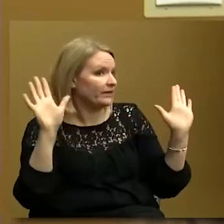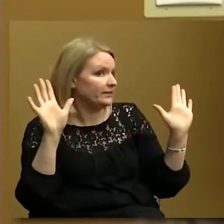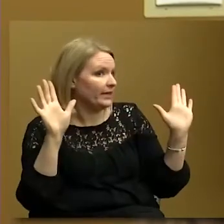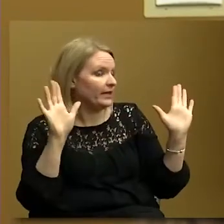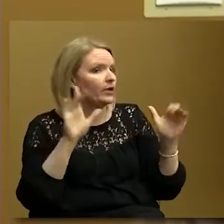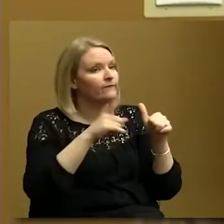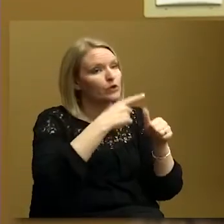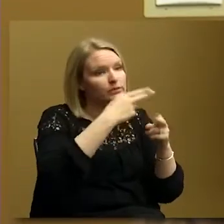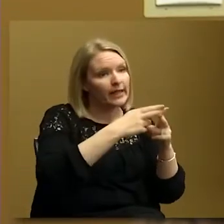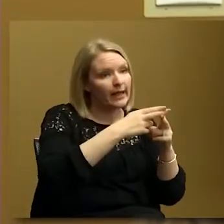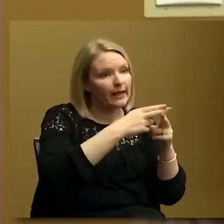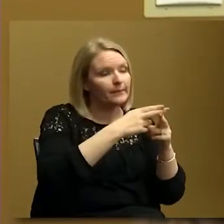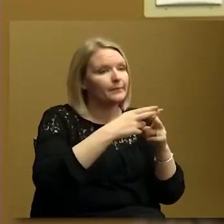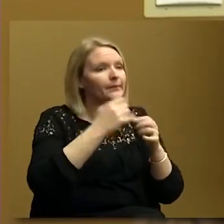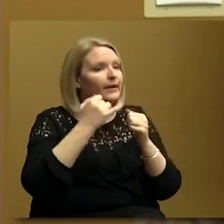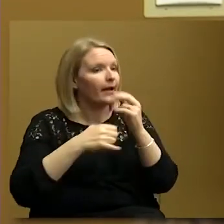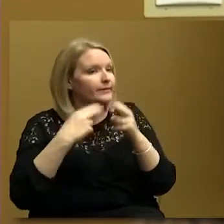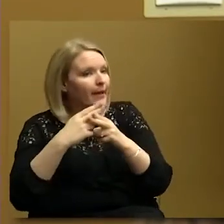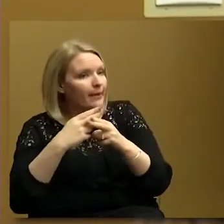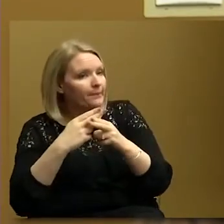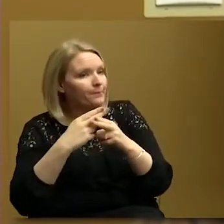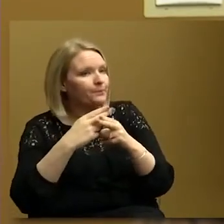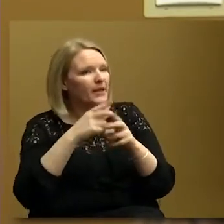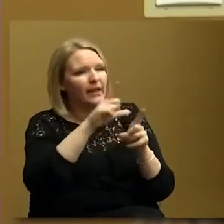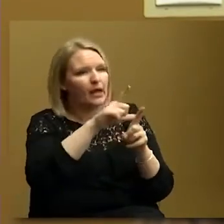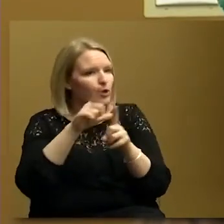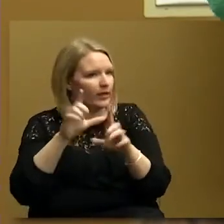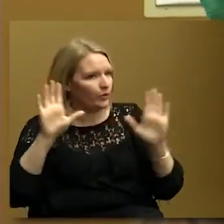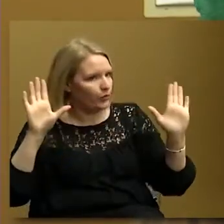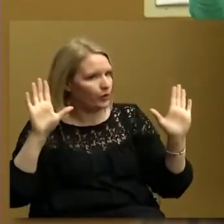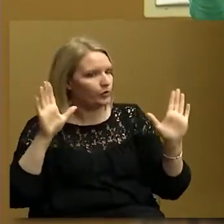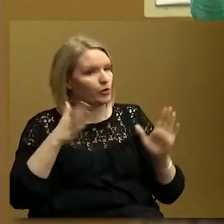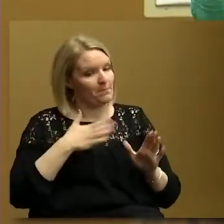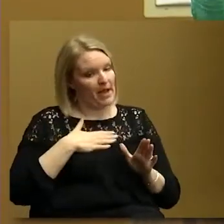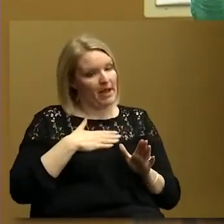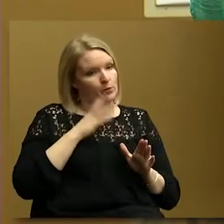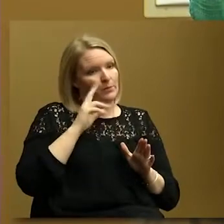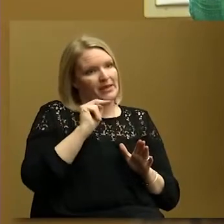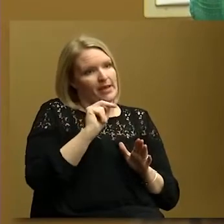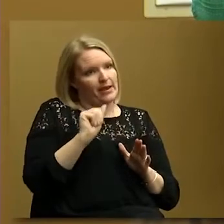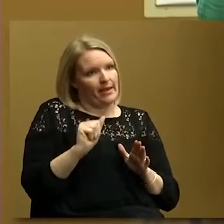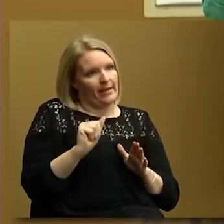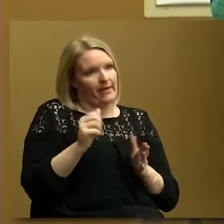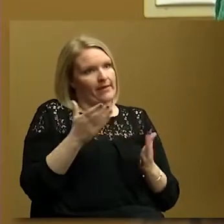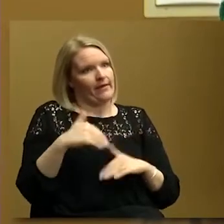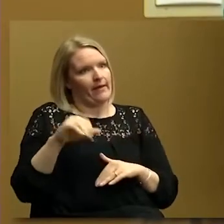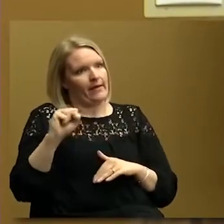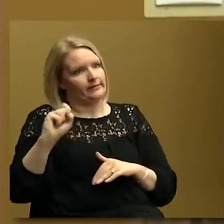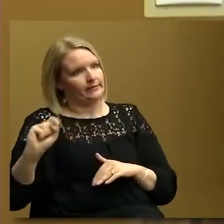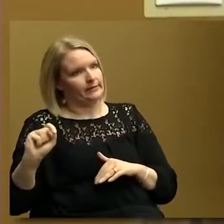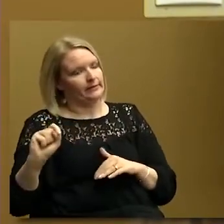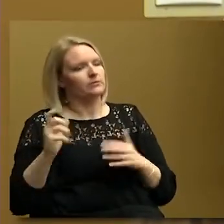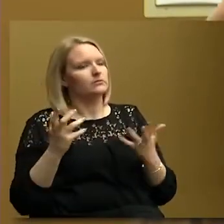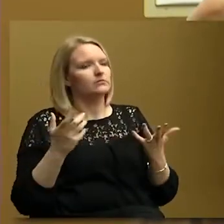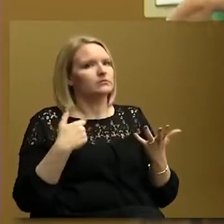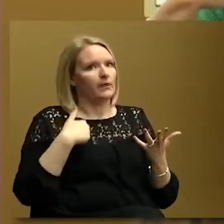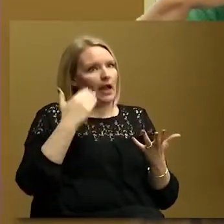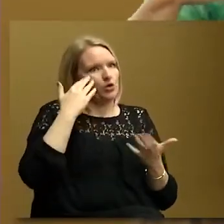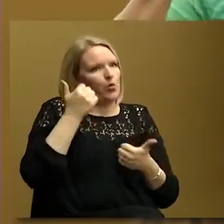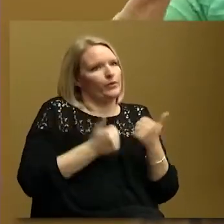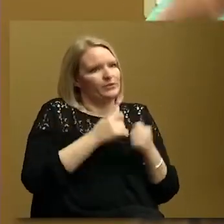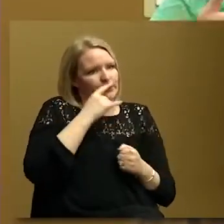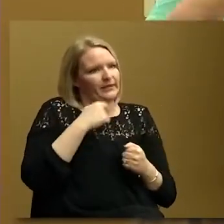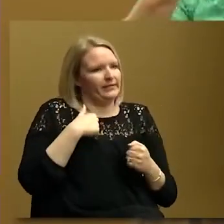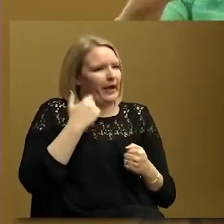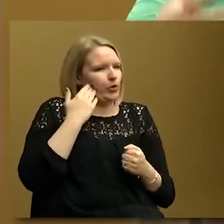name. So for my own, it would be N-A and then S-T. And then I would know what that